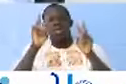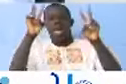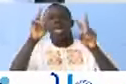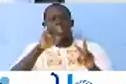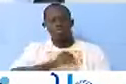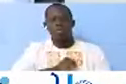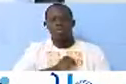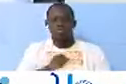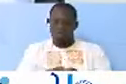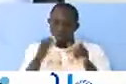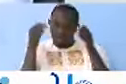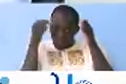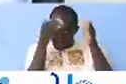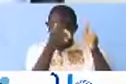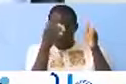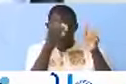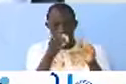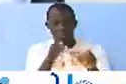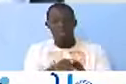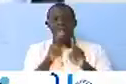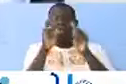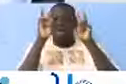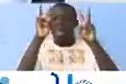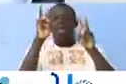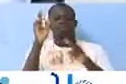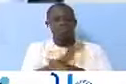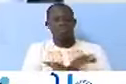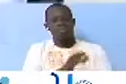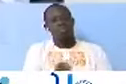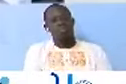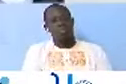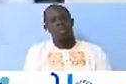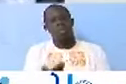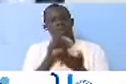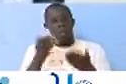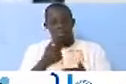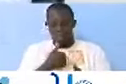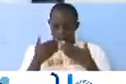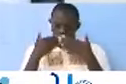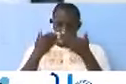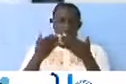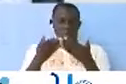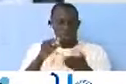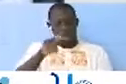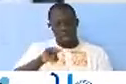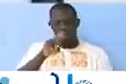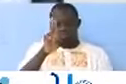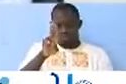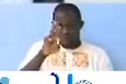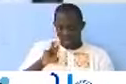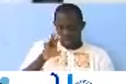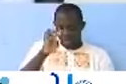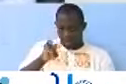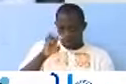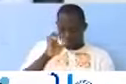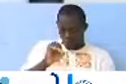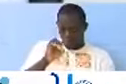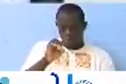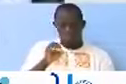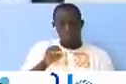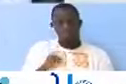they told me dara fa ngo numoy ko. I said to numo. Da go nyinni limu